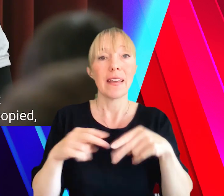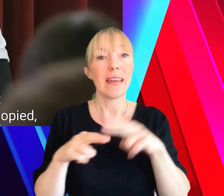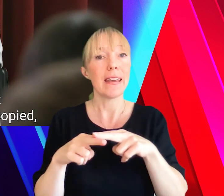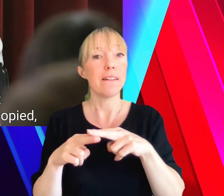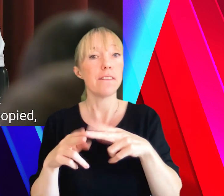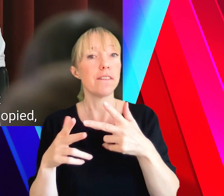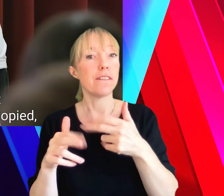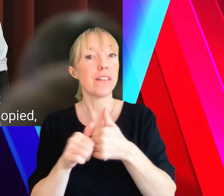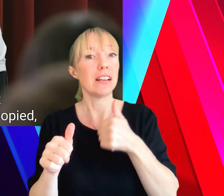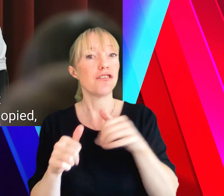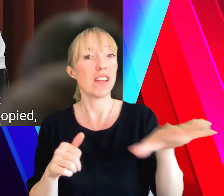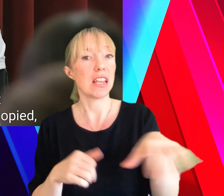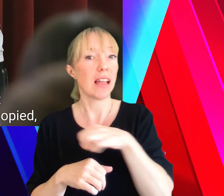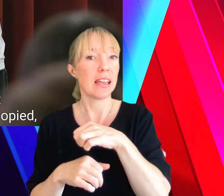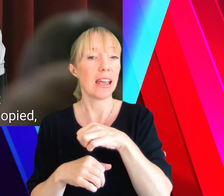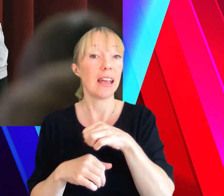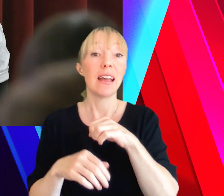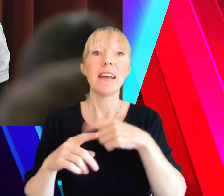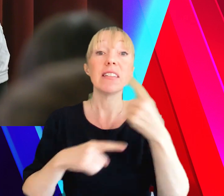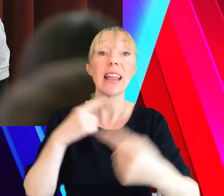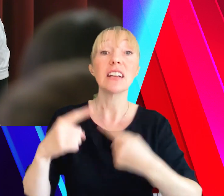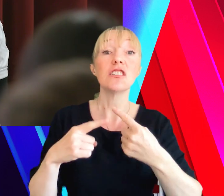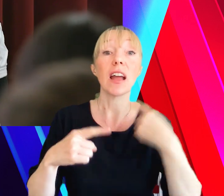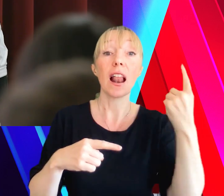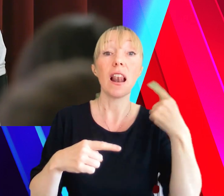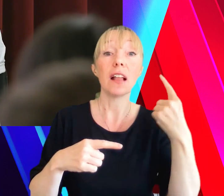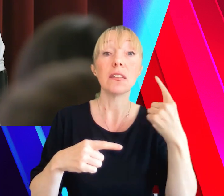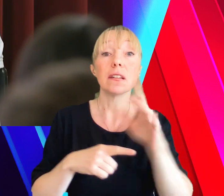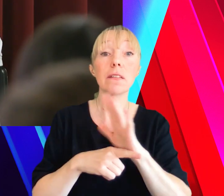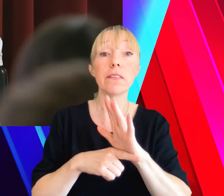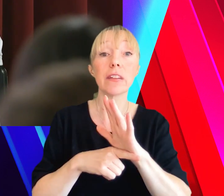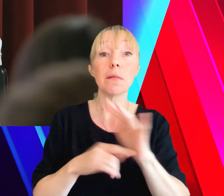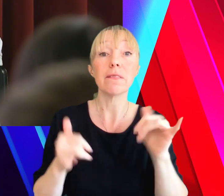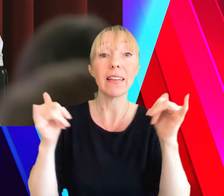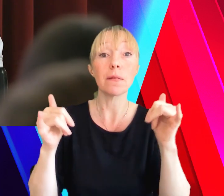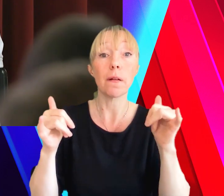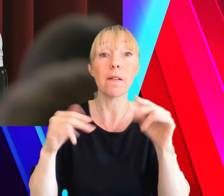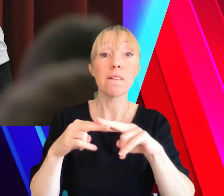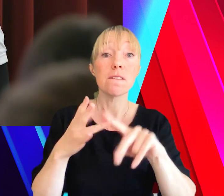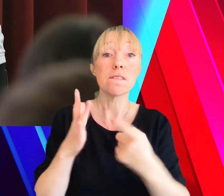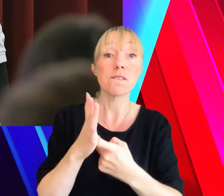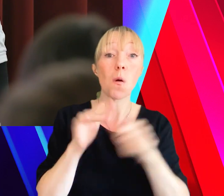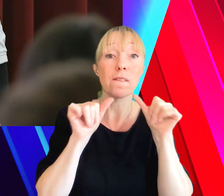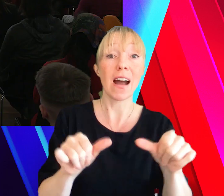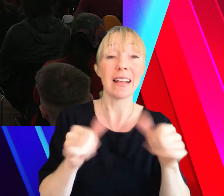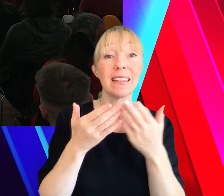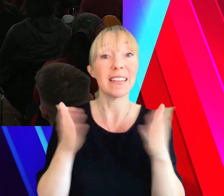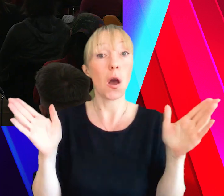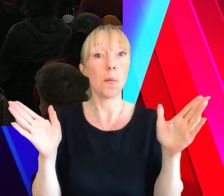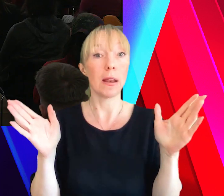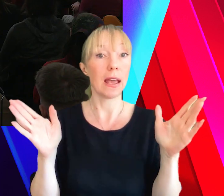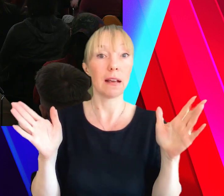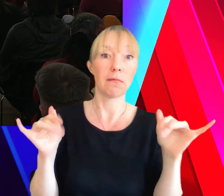it. Because if it's co-opted, if next year at the London Film Festival for fans is like the opening gala, will